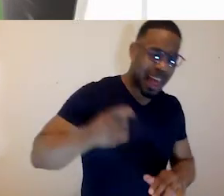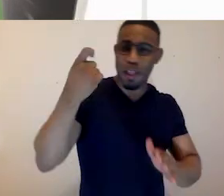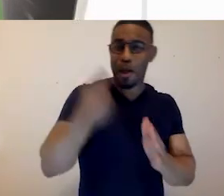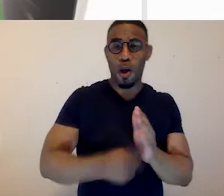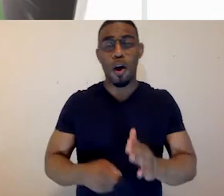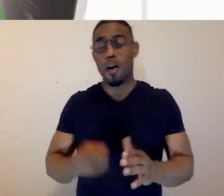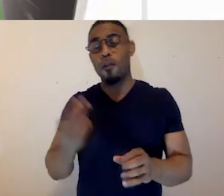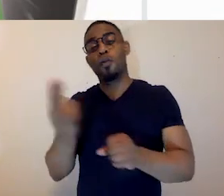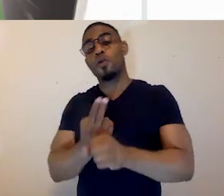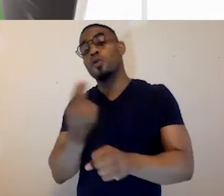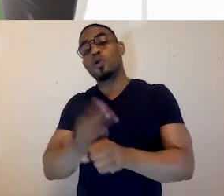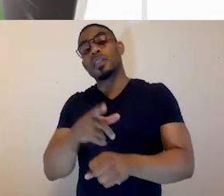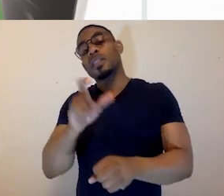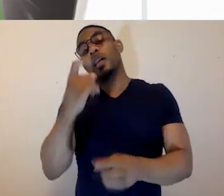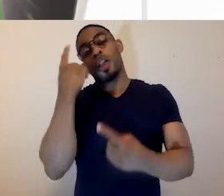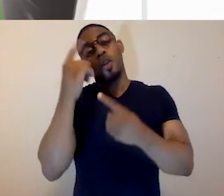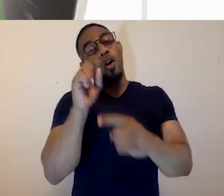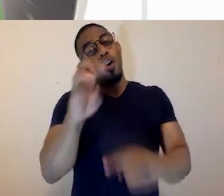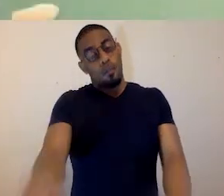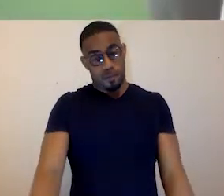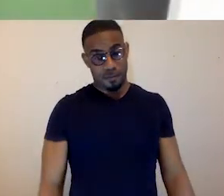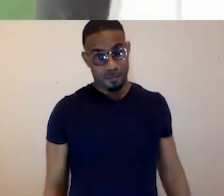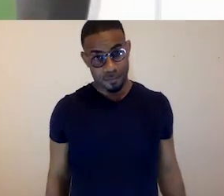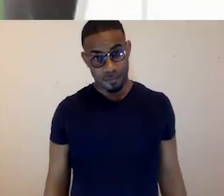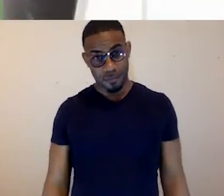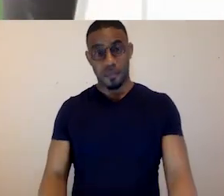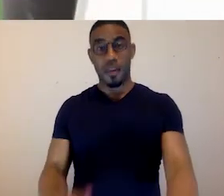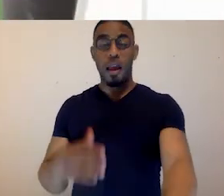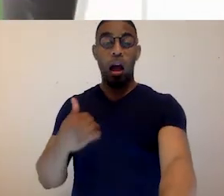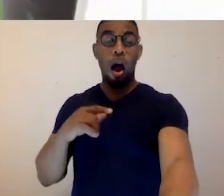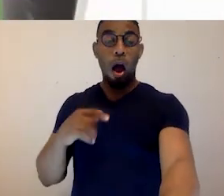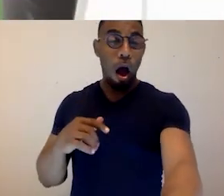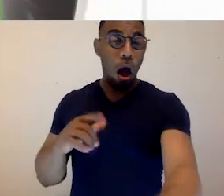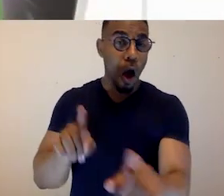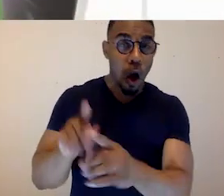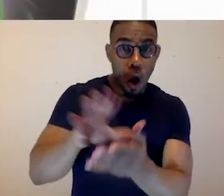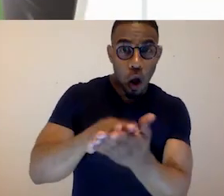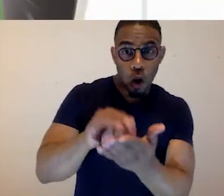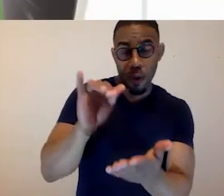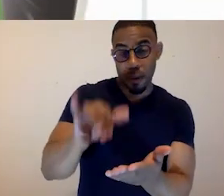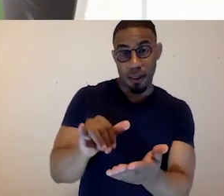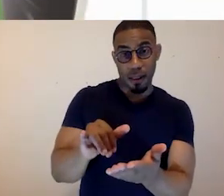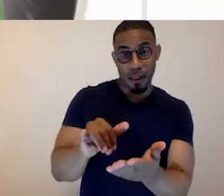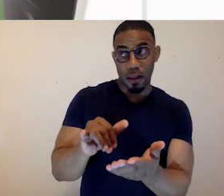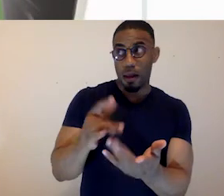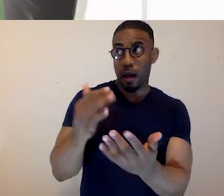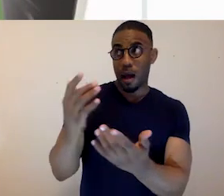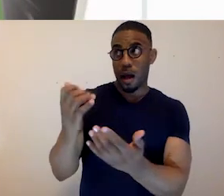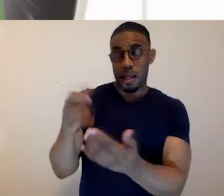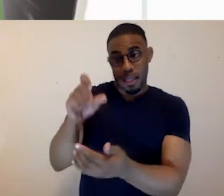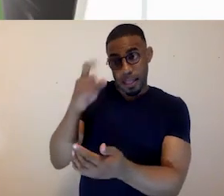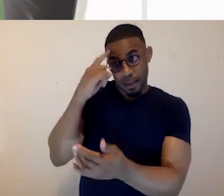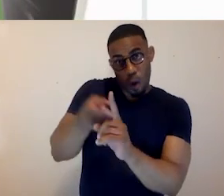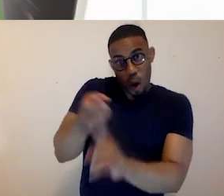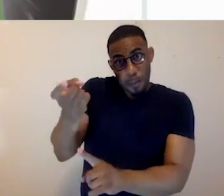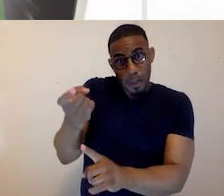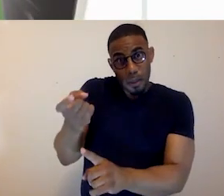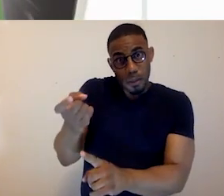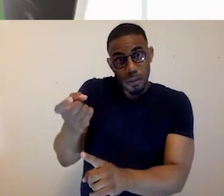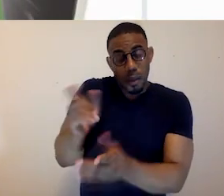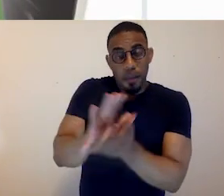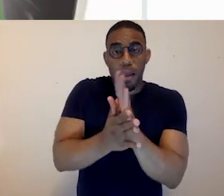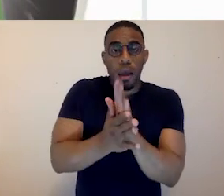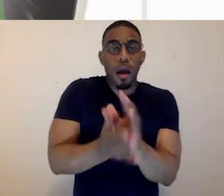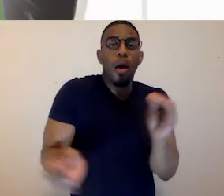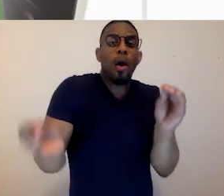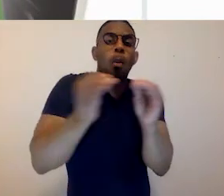of utilizing such software. I also learned that the need for automation